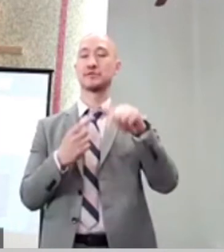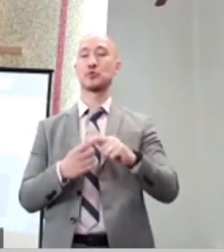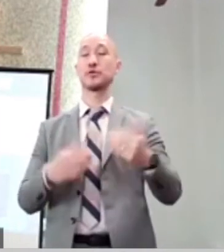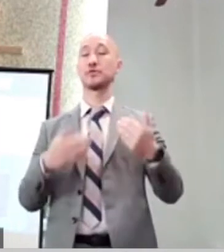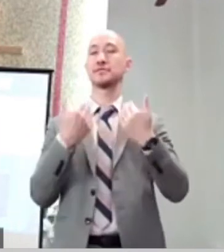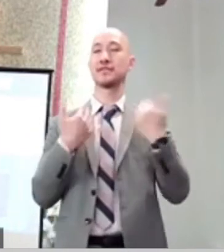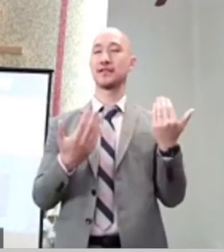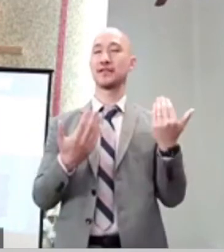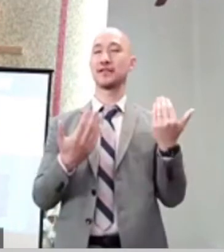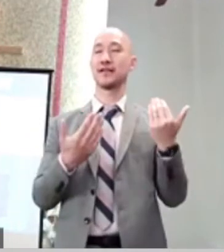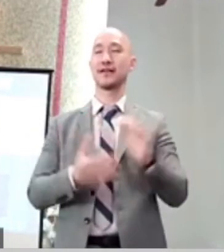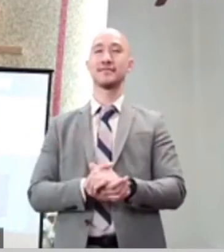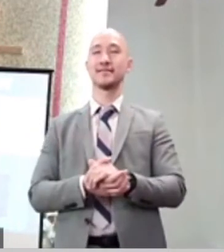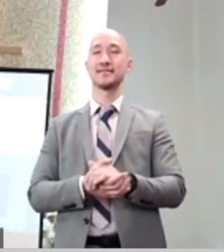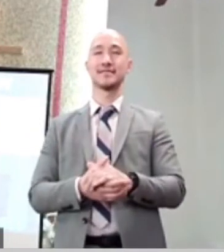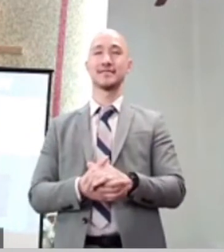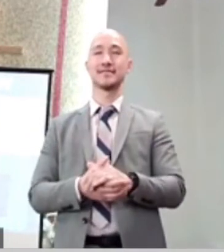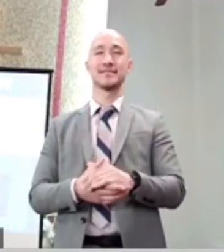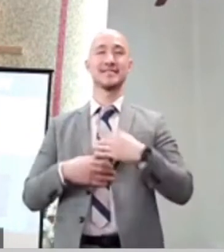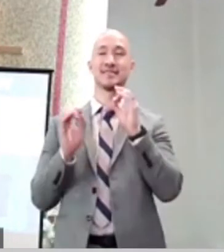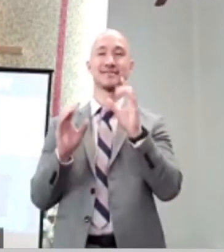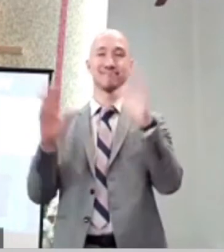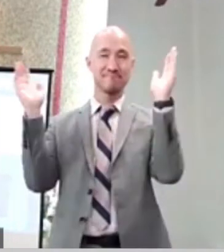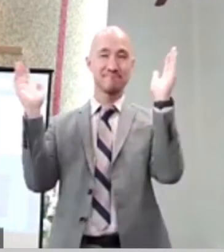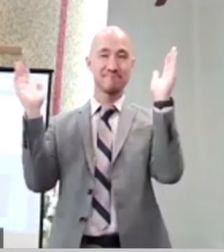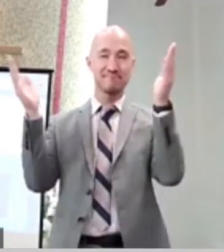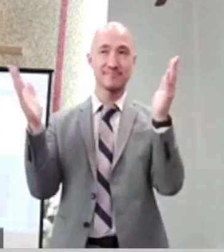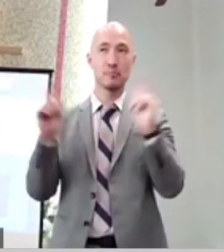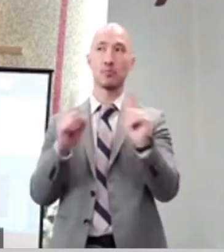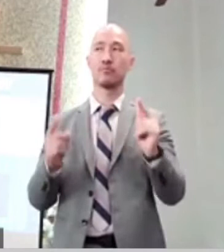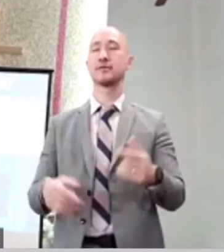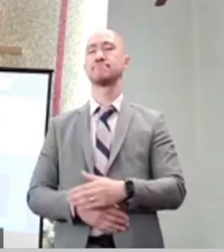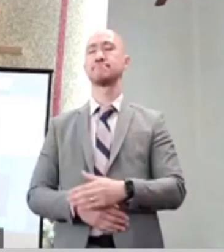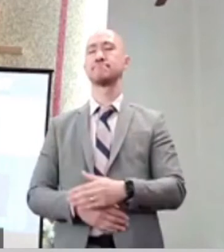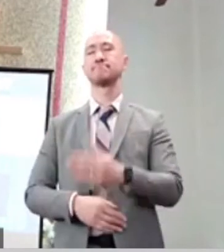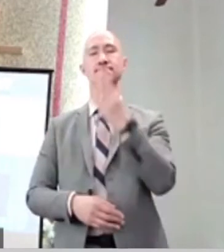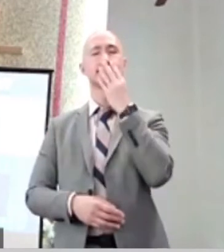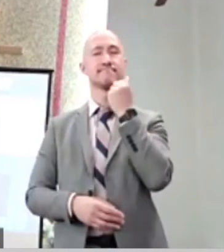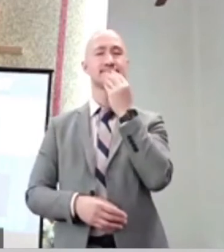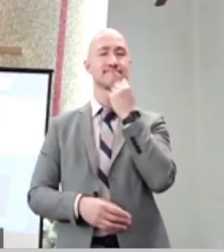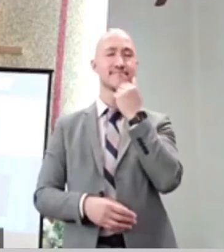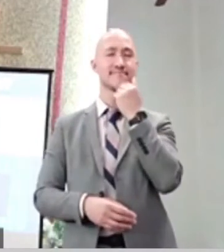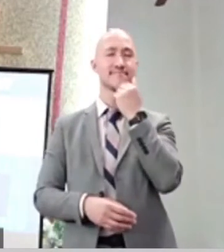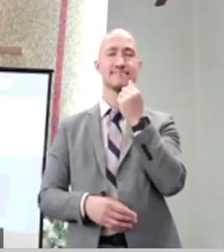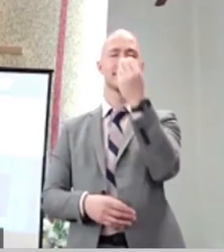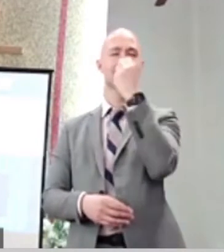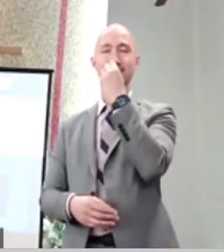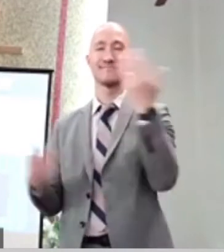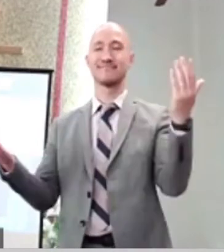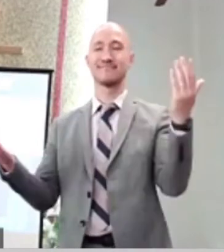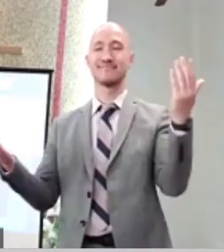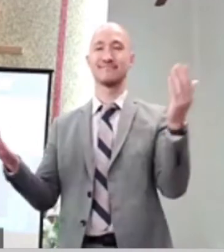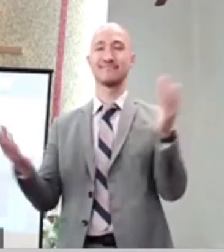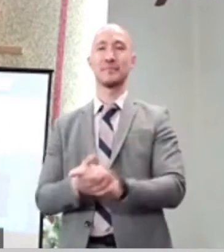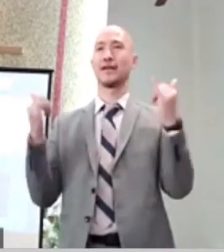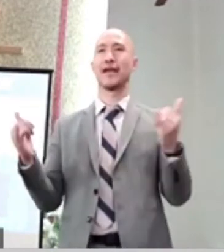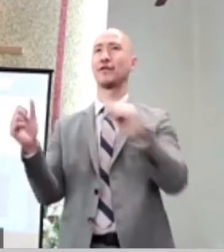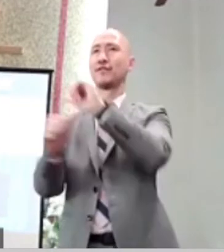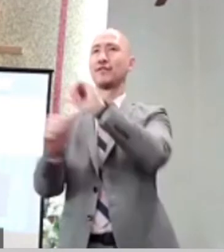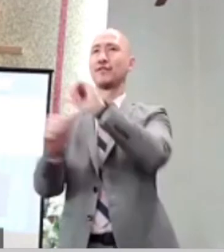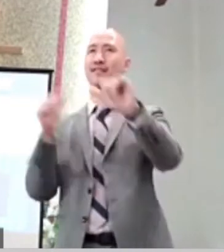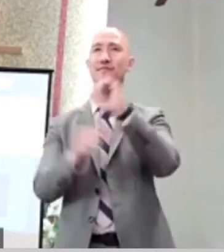interaction, but I liked the eating part. So now when I meet this church and everybody wants me to eat hamburgers and